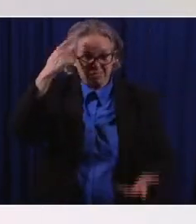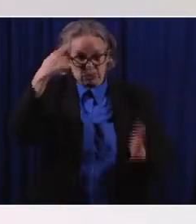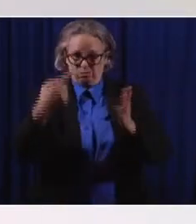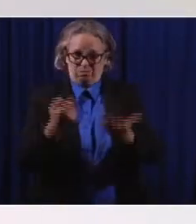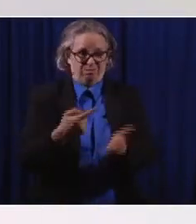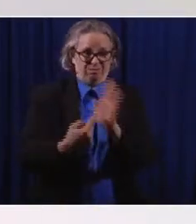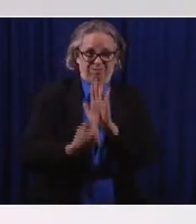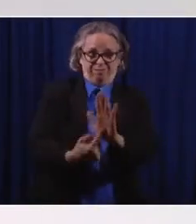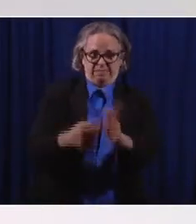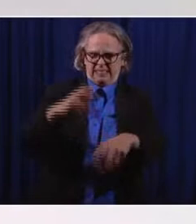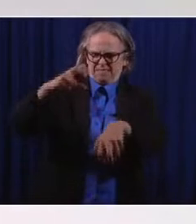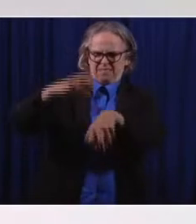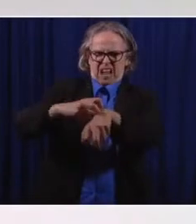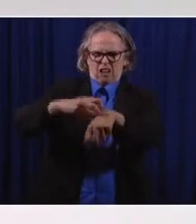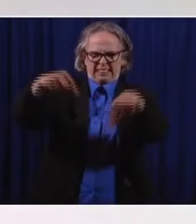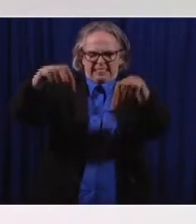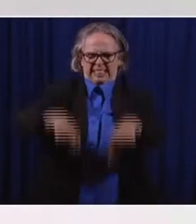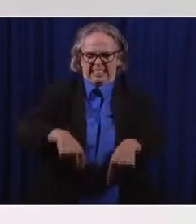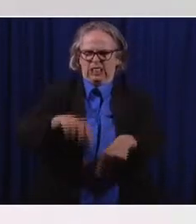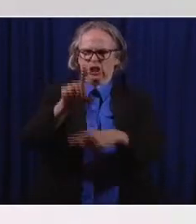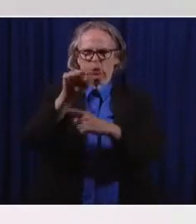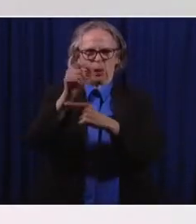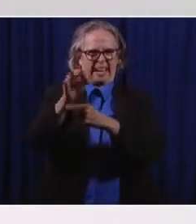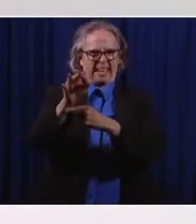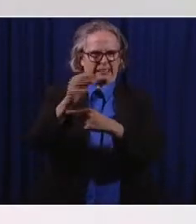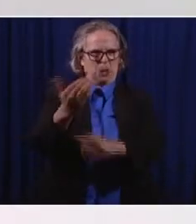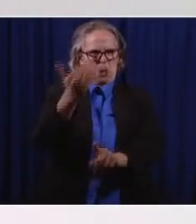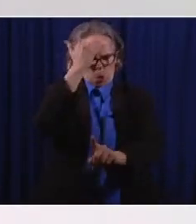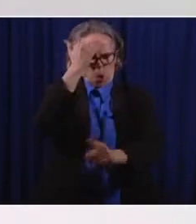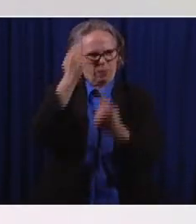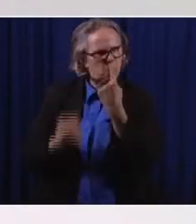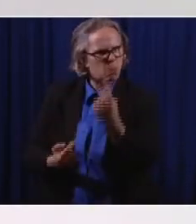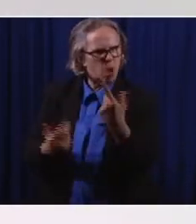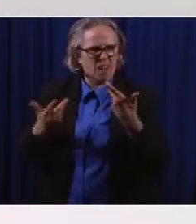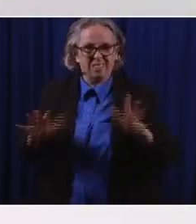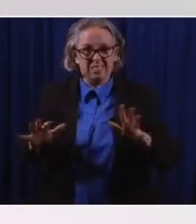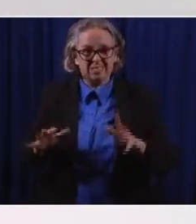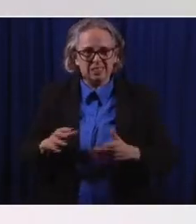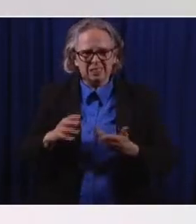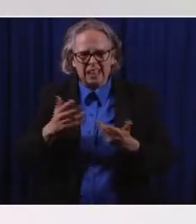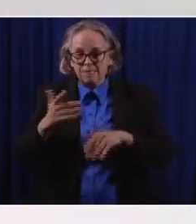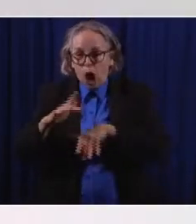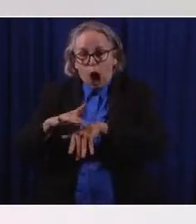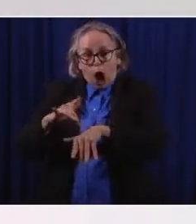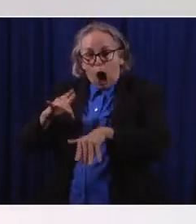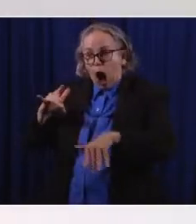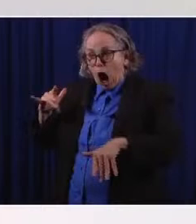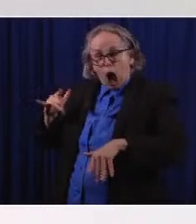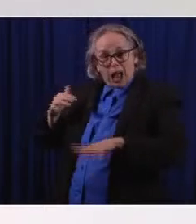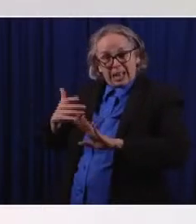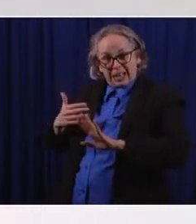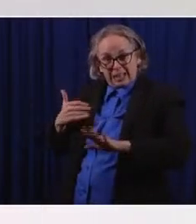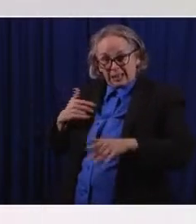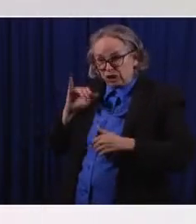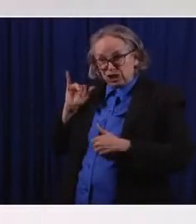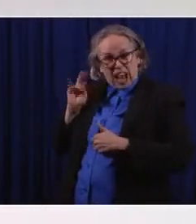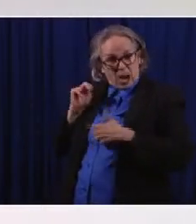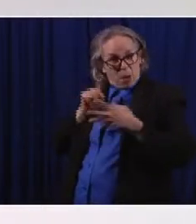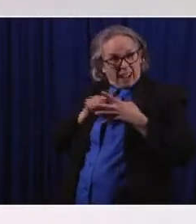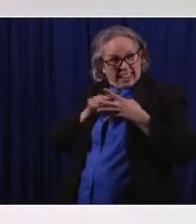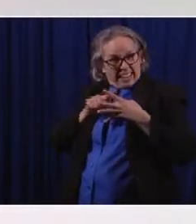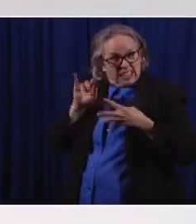2019, and if there were cases in very early 2020, those only were, as folks probably know,